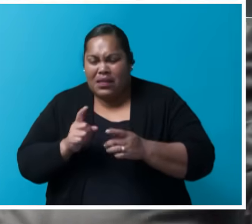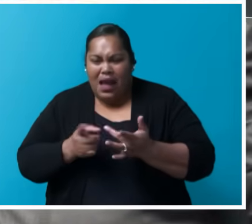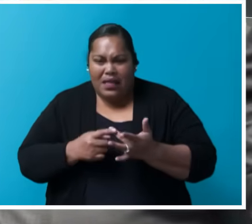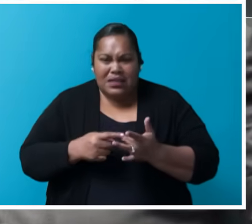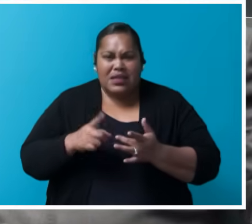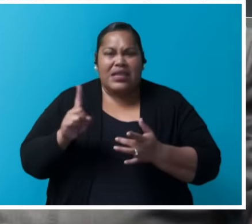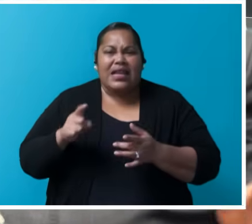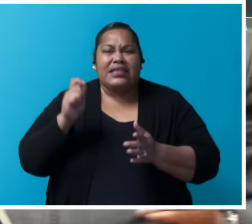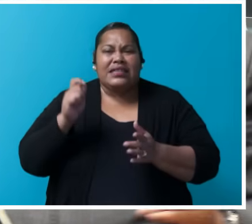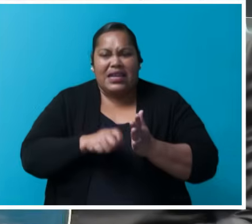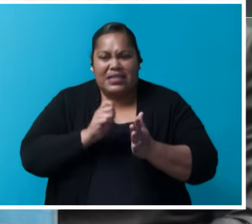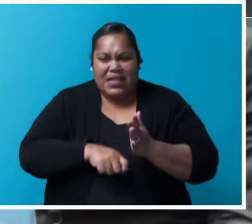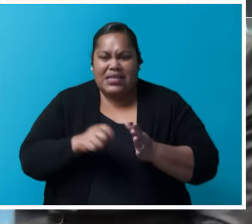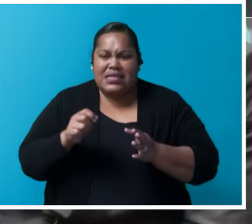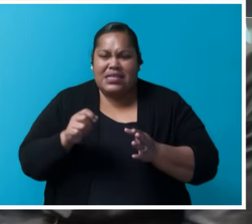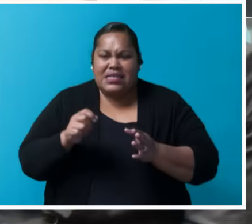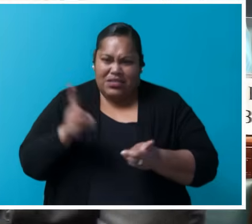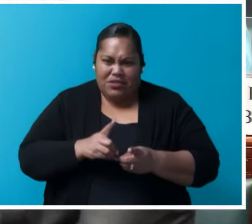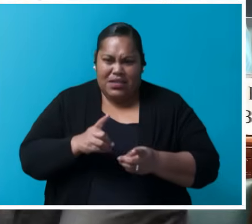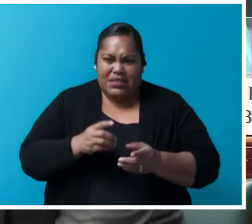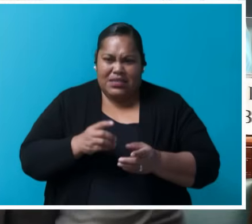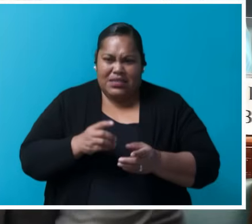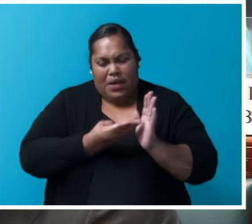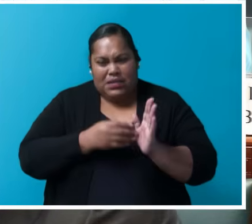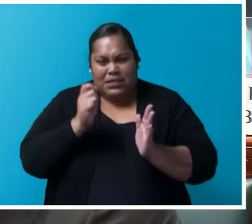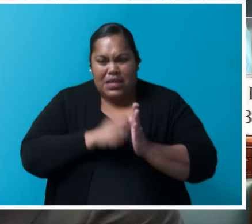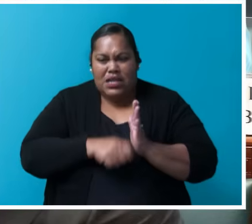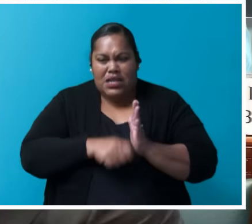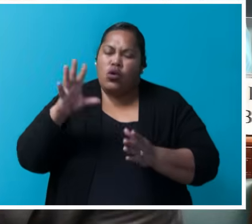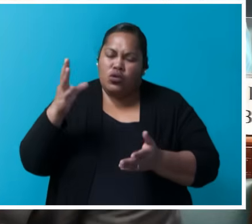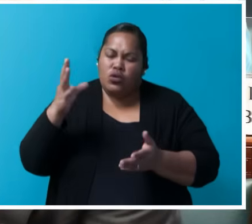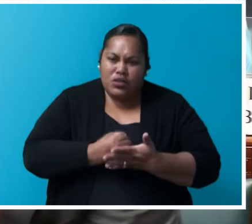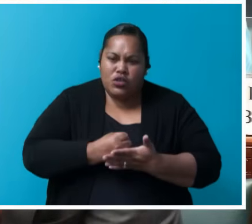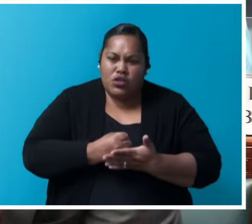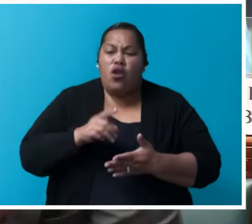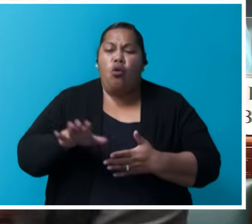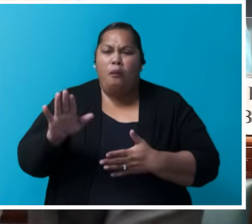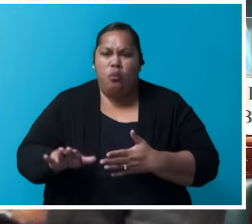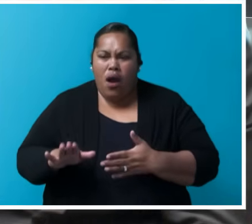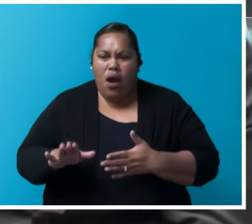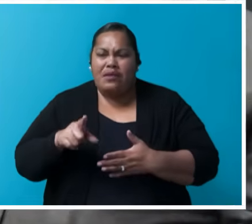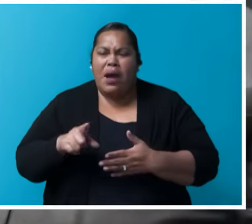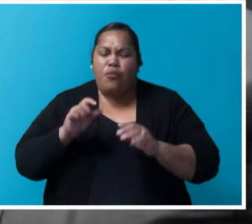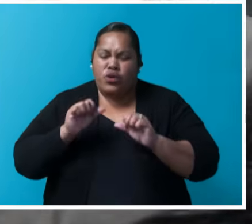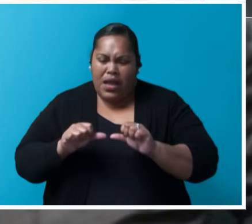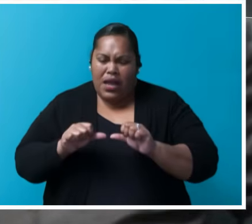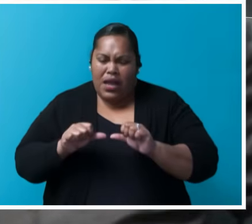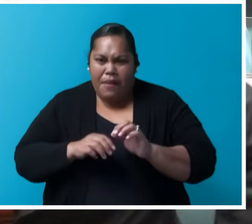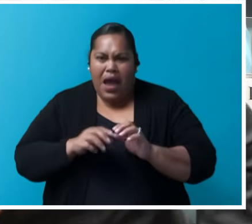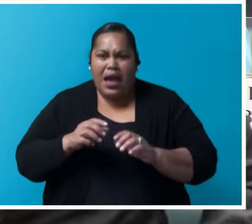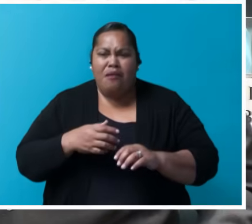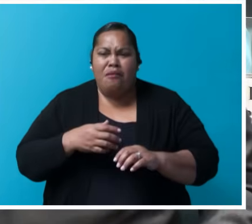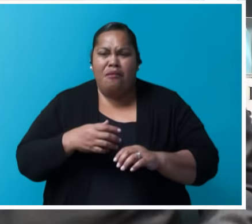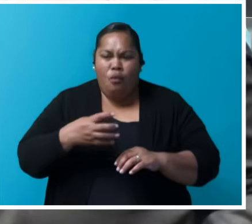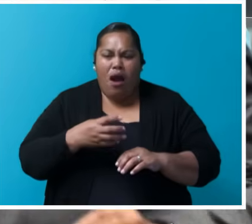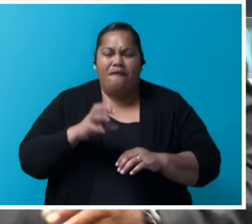and increased the departure tax. We also ensured that our vulnerable are protected by raising social welfare across